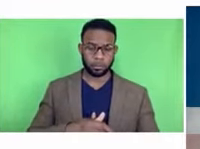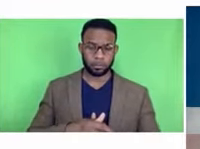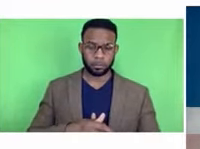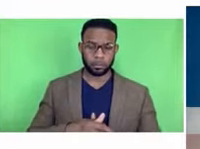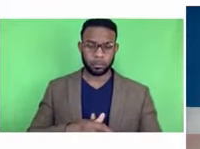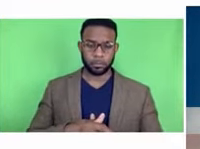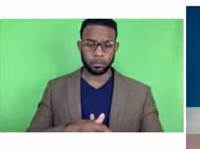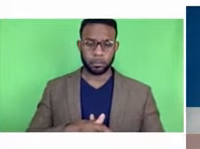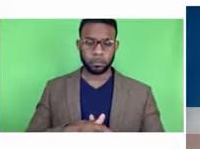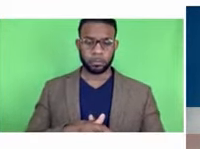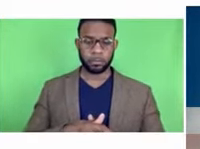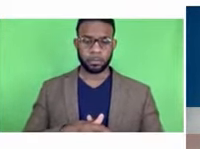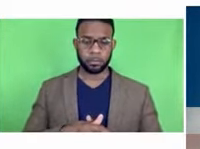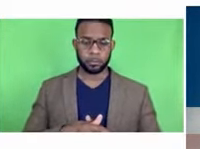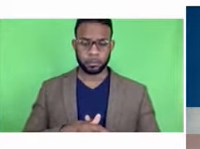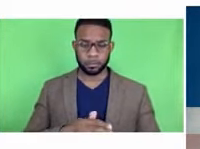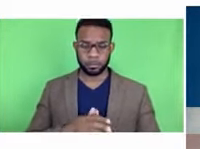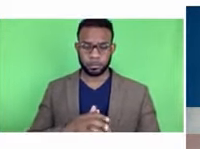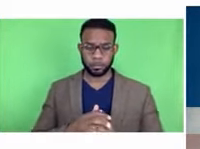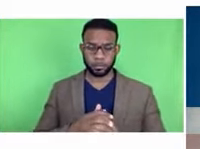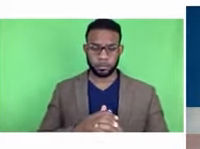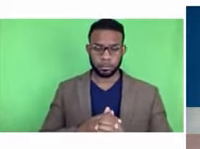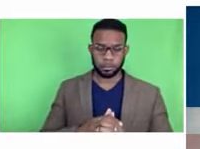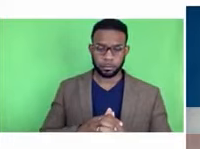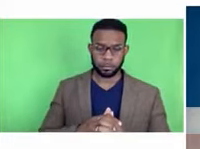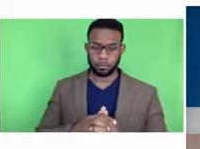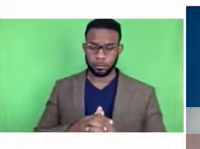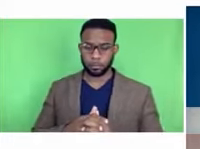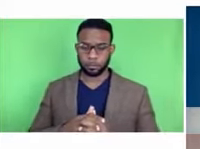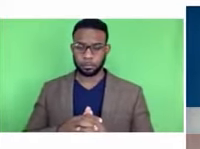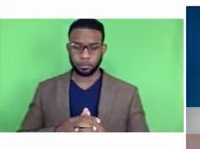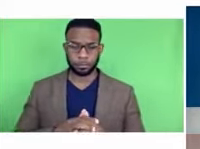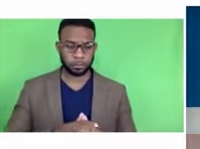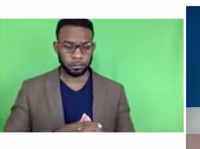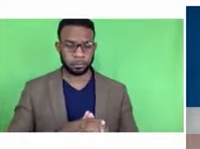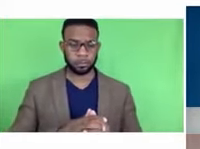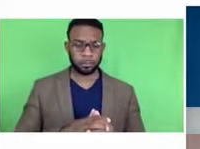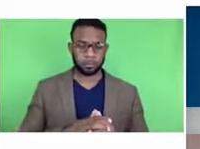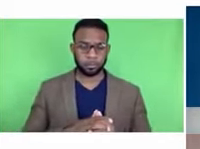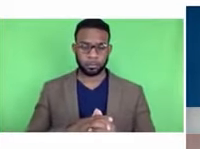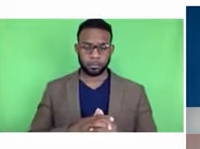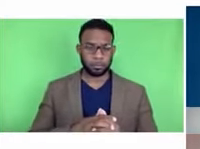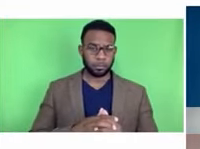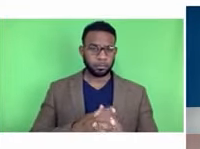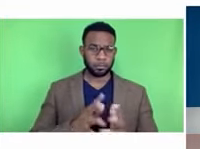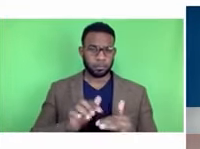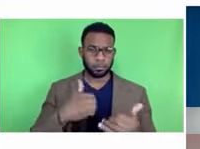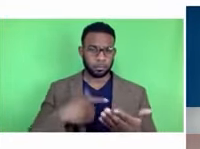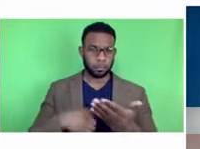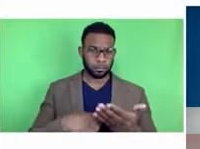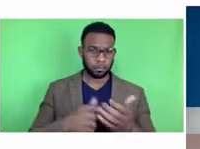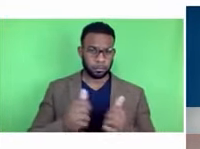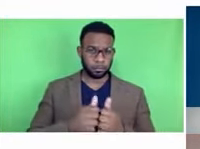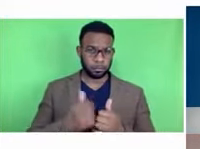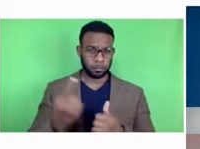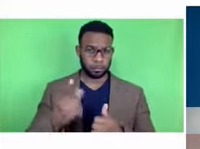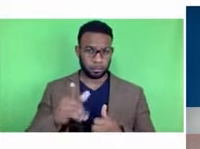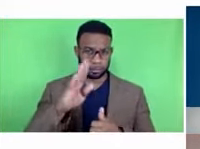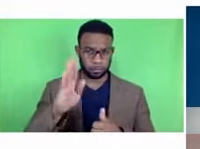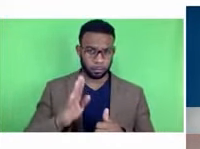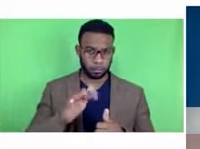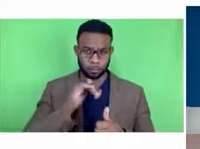yeah. But like, what does that mean for somebody? Do they how do you have that conversation with somebody you've never, like,